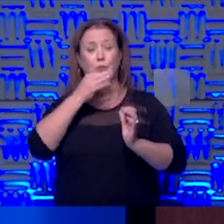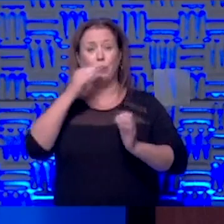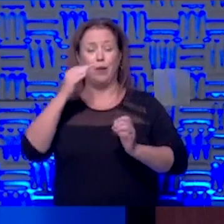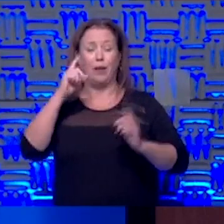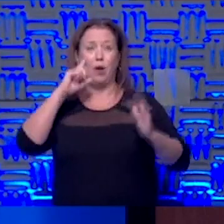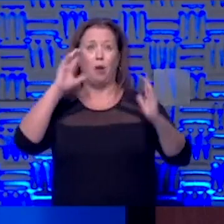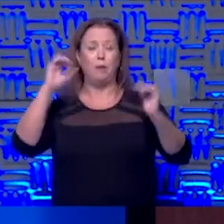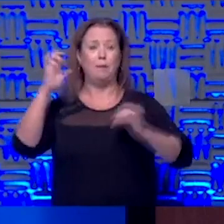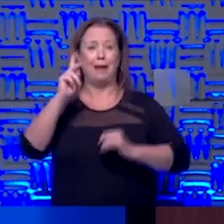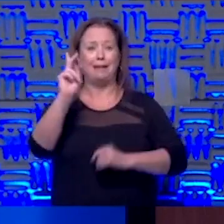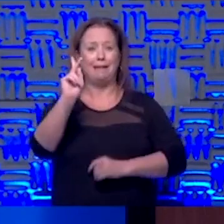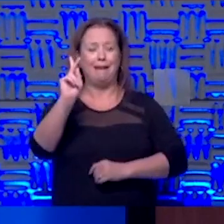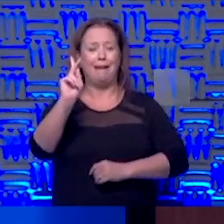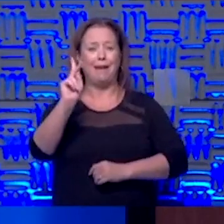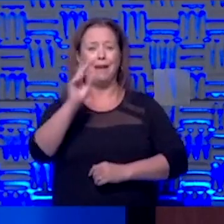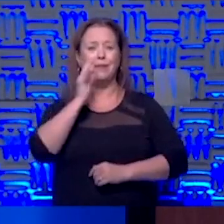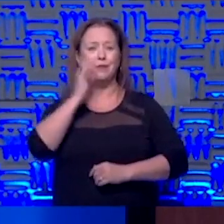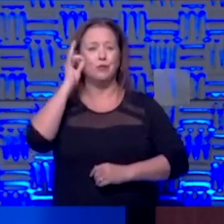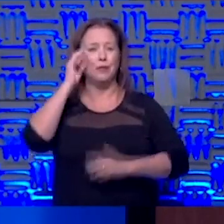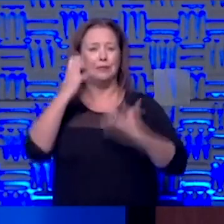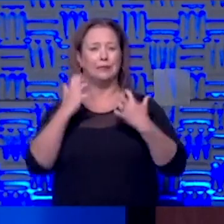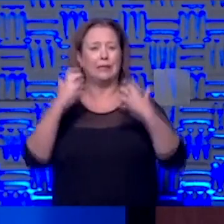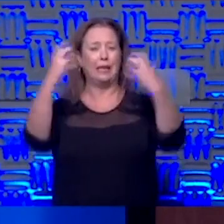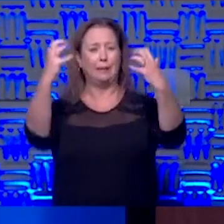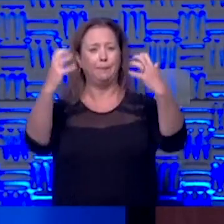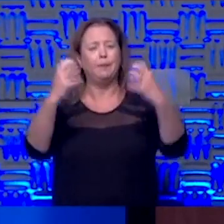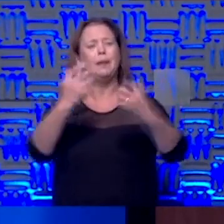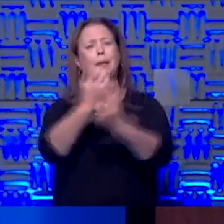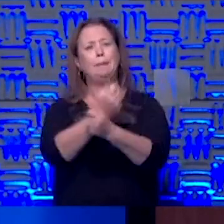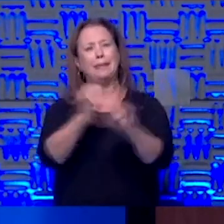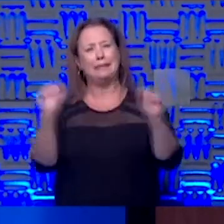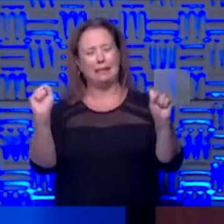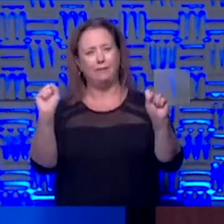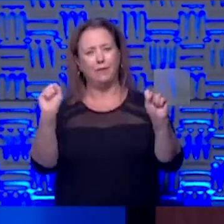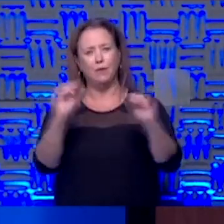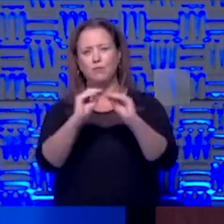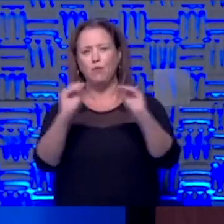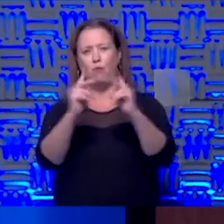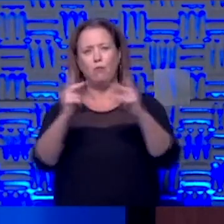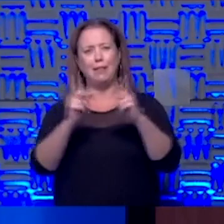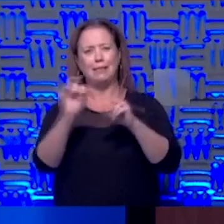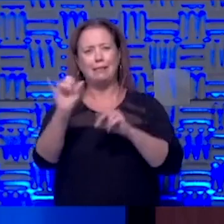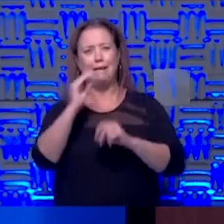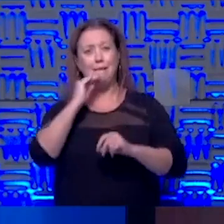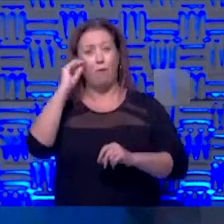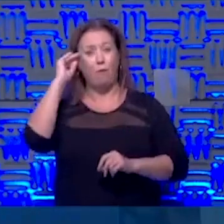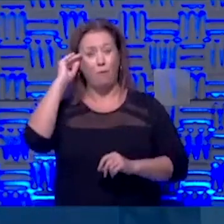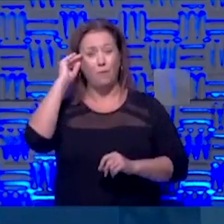K and back to Arrowhead. So stay safe. Remember, there's still no place like home.